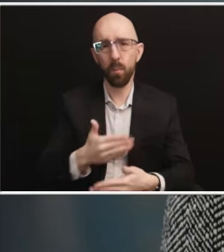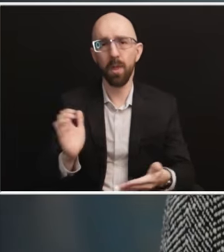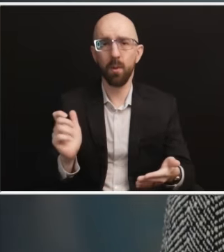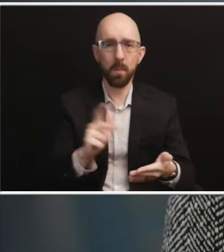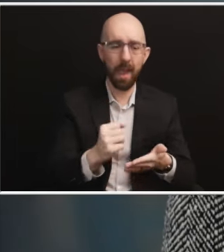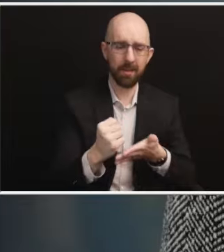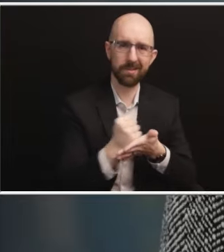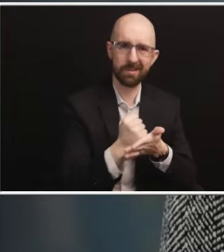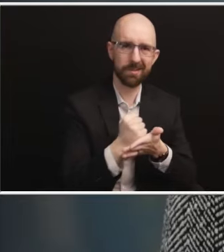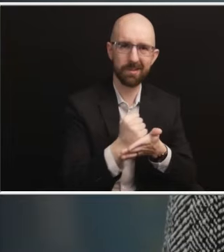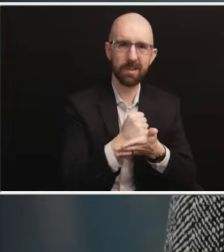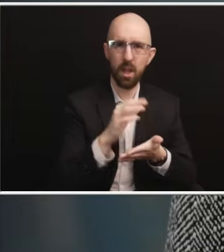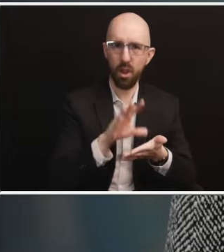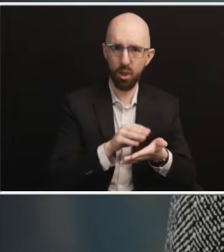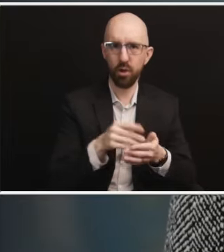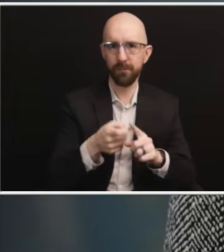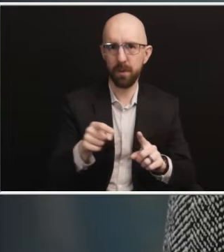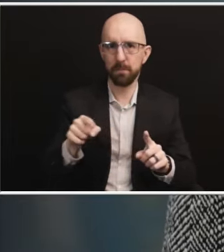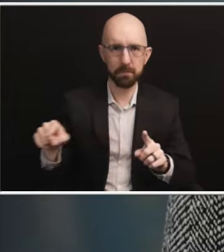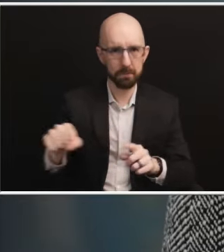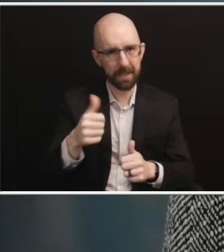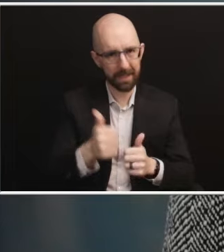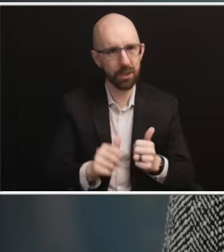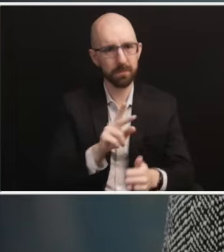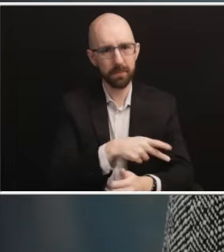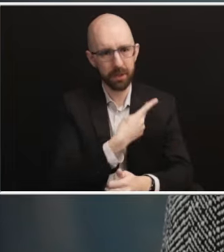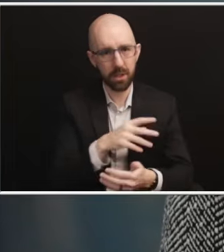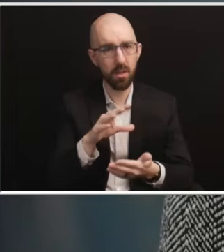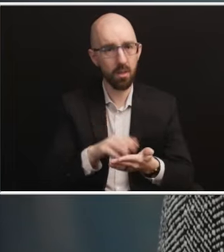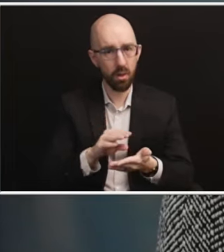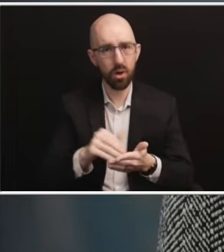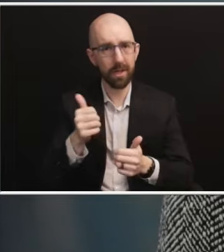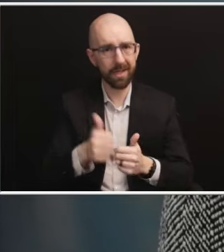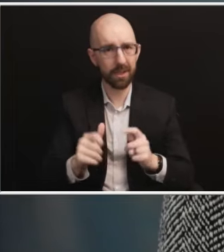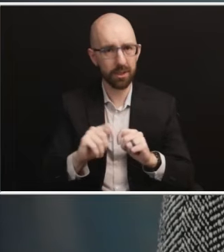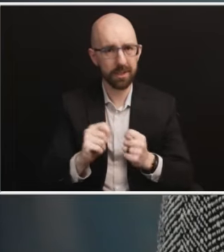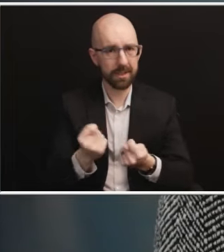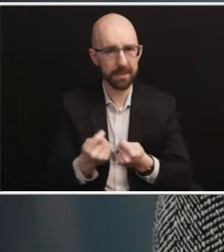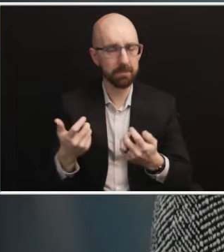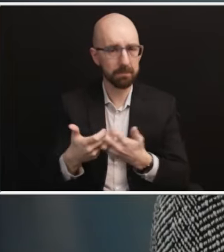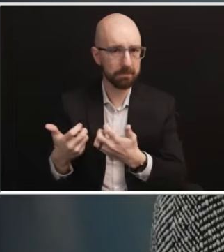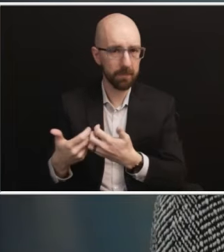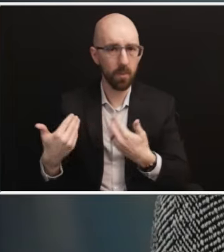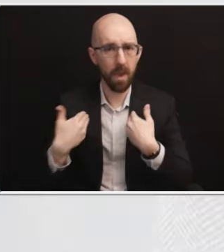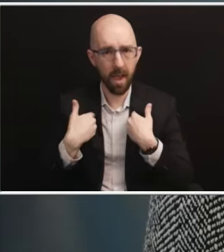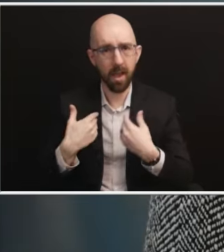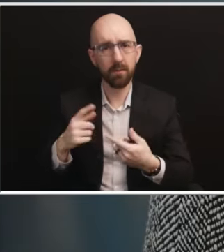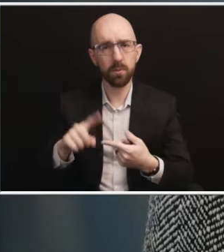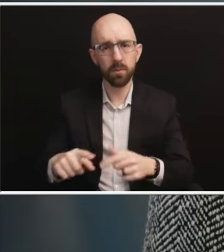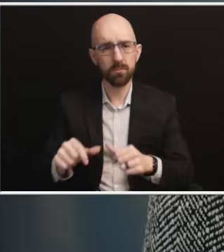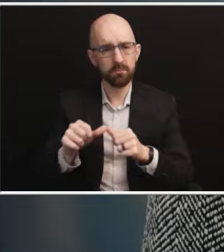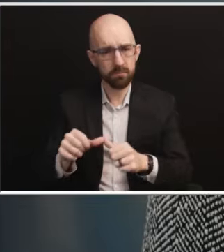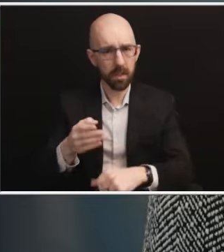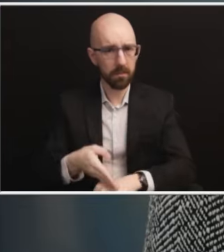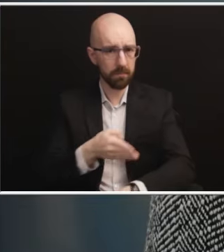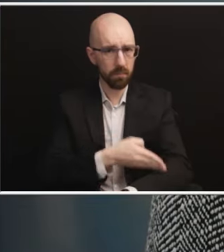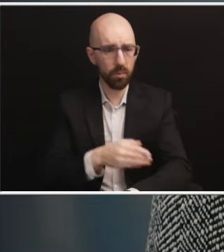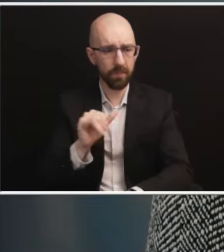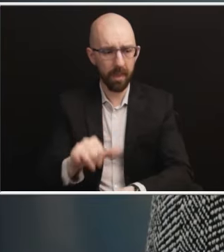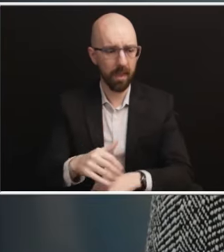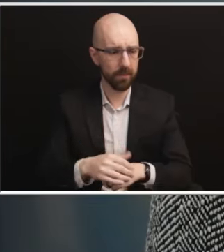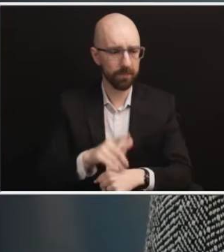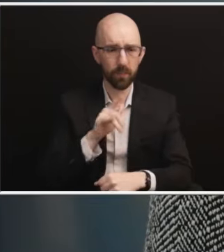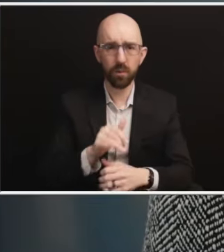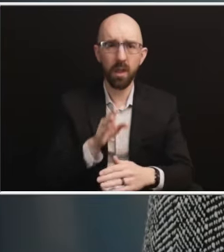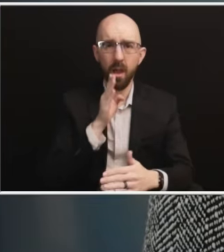single patient, and you learn from every single teammate that you have on how to continue to improve it. It's super humbling to be a